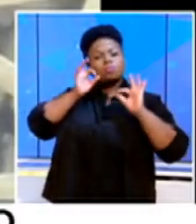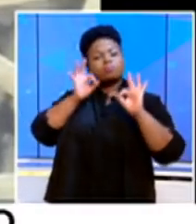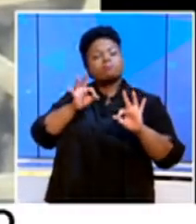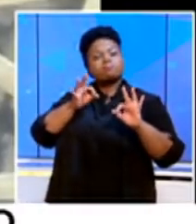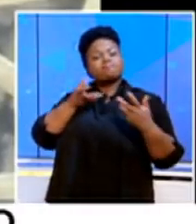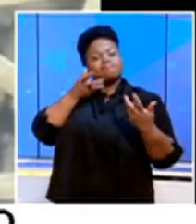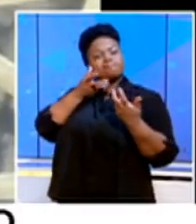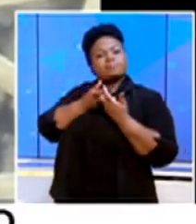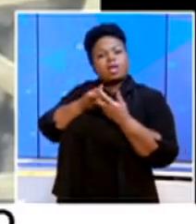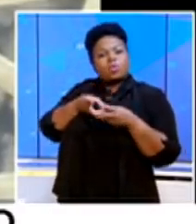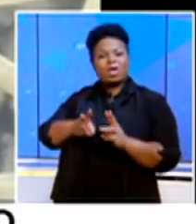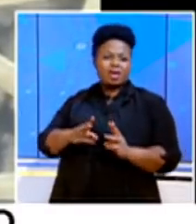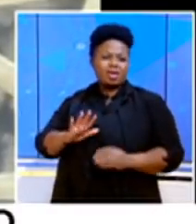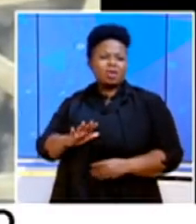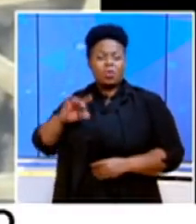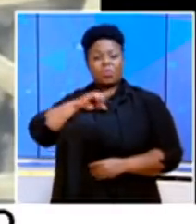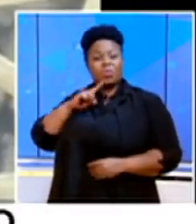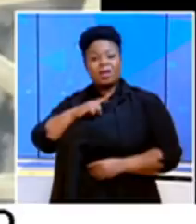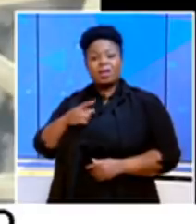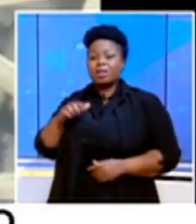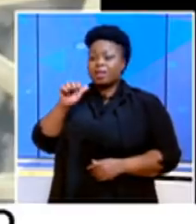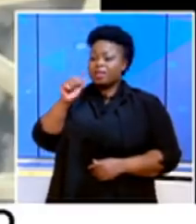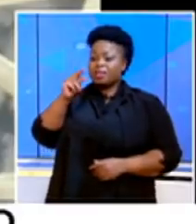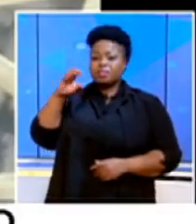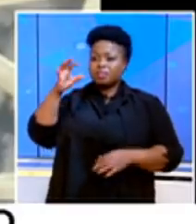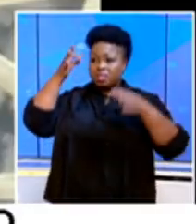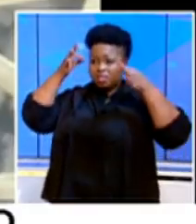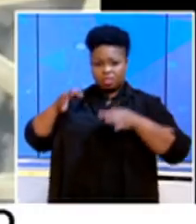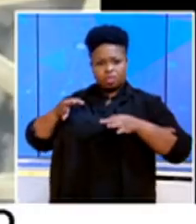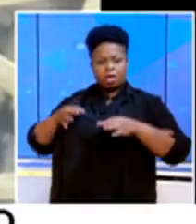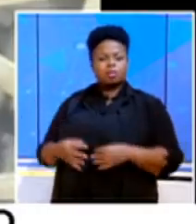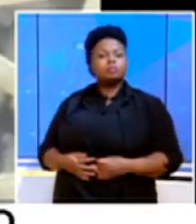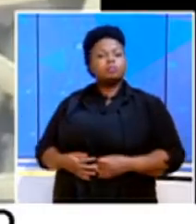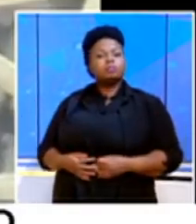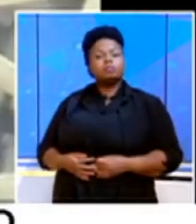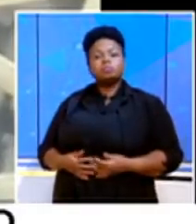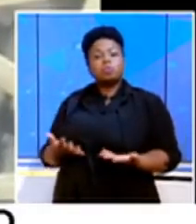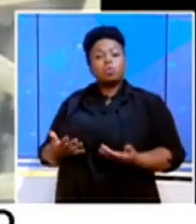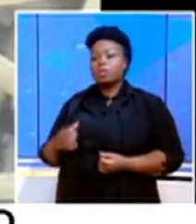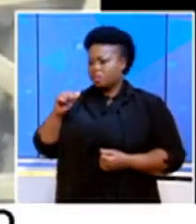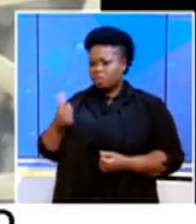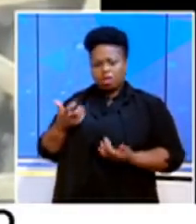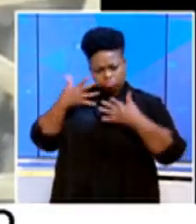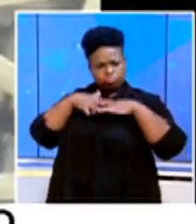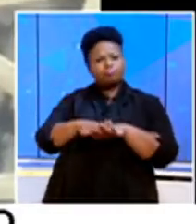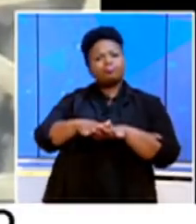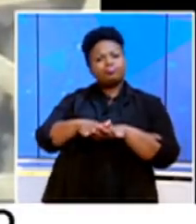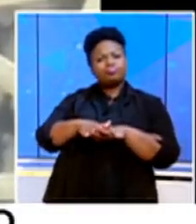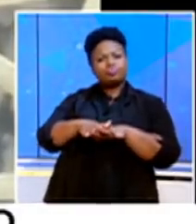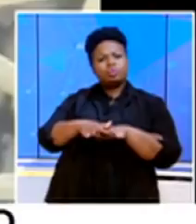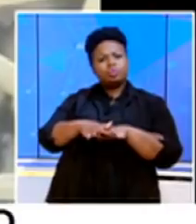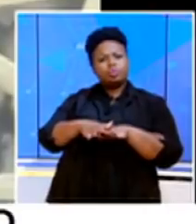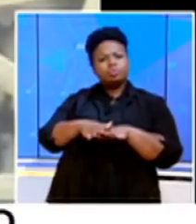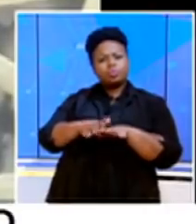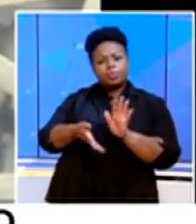fit. Because when decisions of the ANC are ultimately implemented or taken to